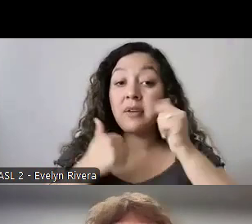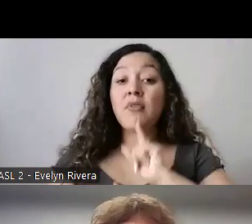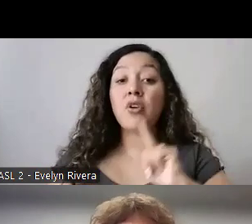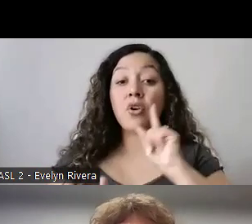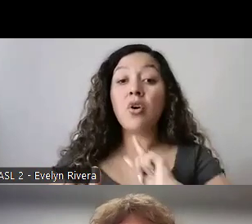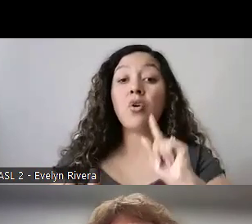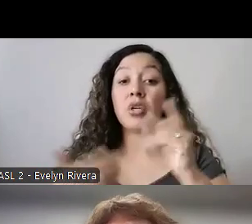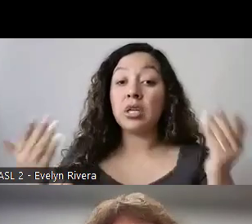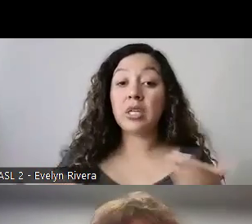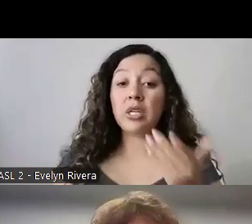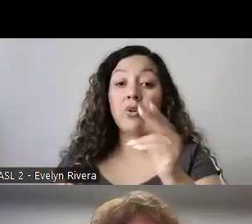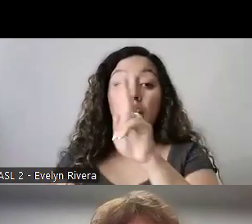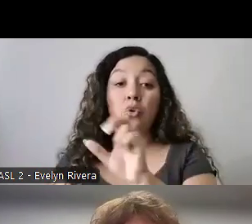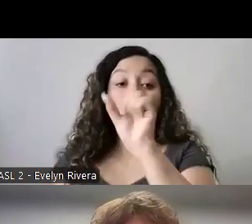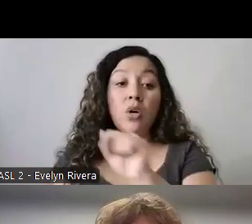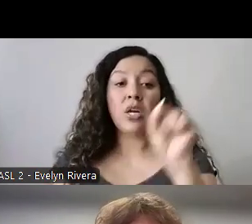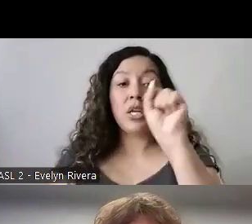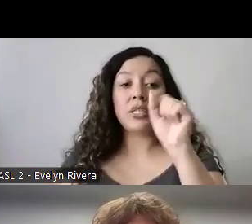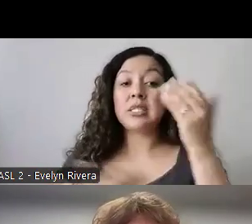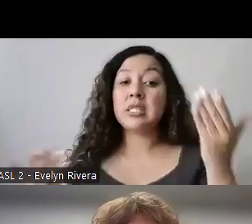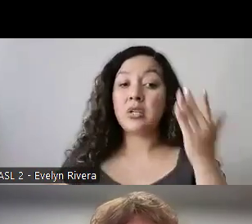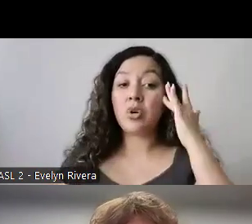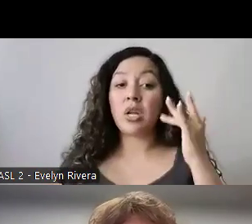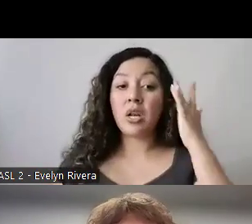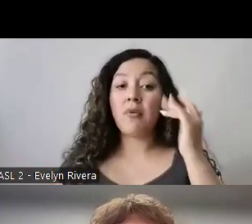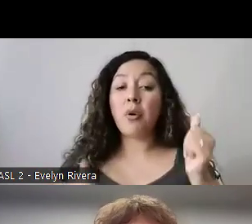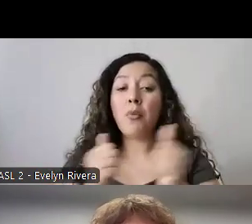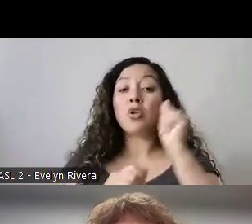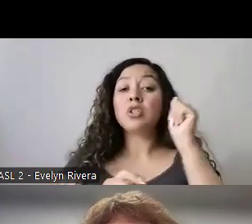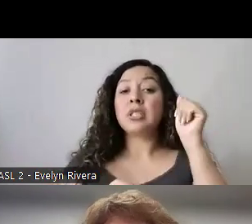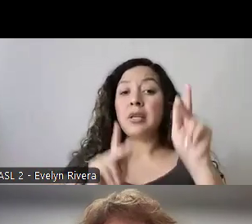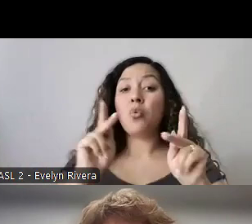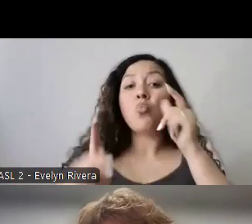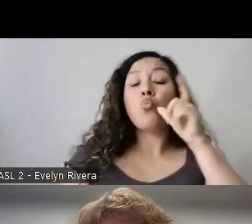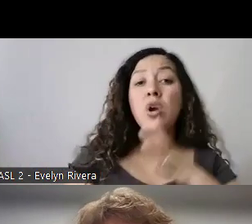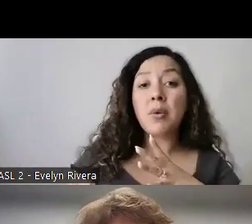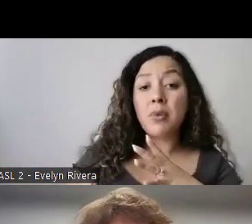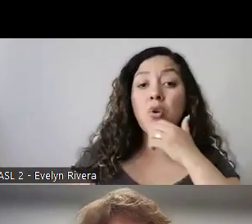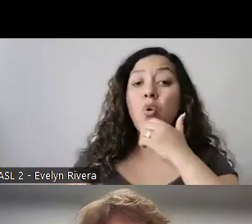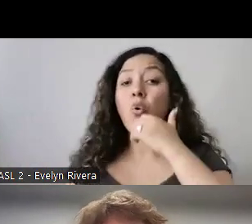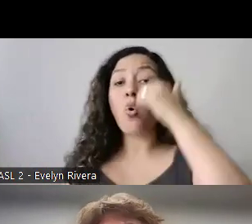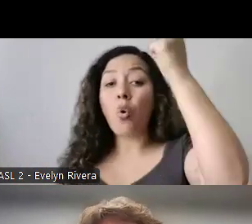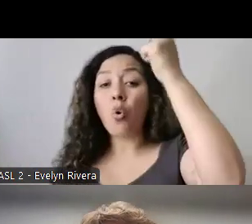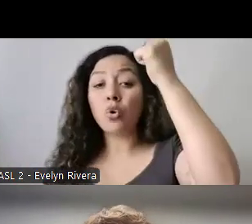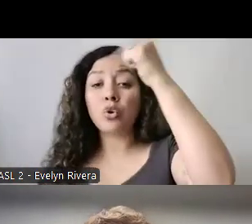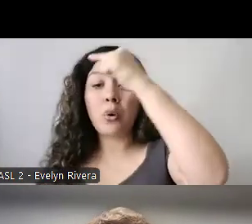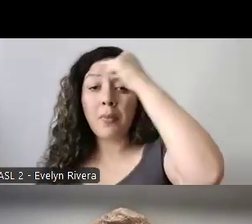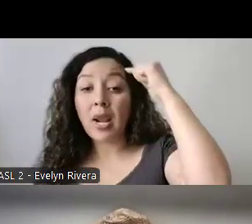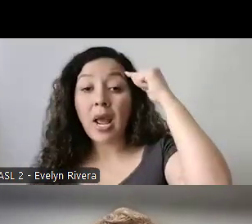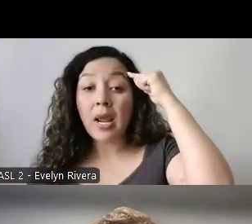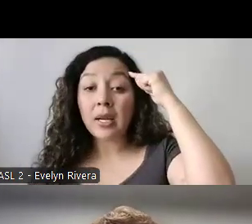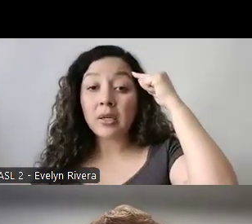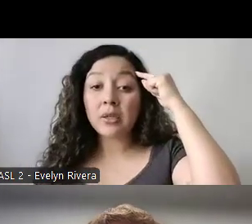women, older, Black, poorer, not owning a home, be widowed, divorced, and